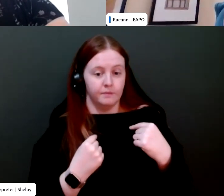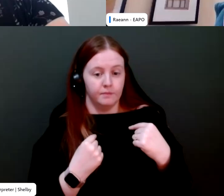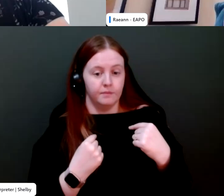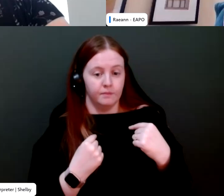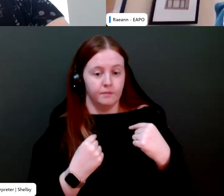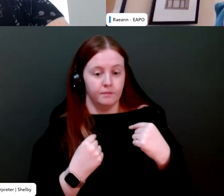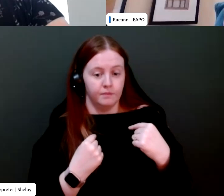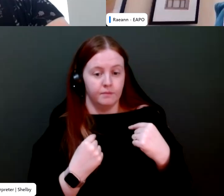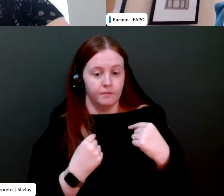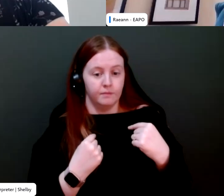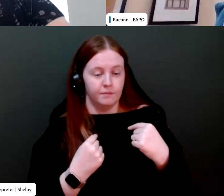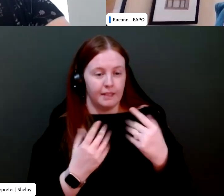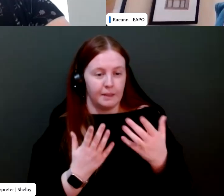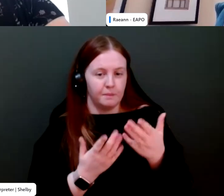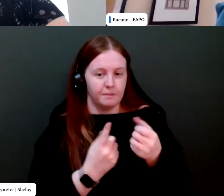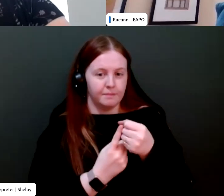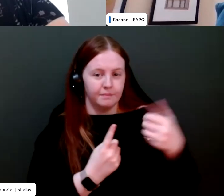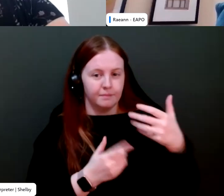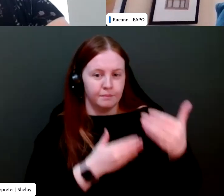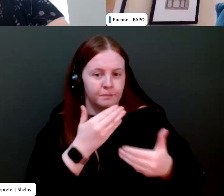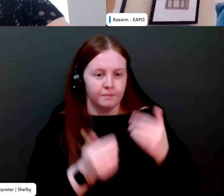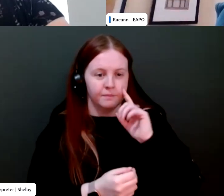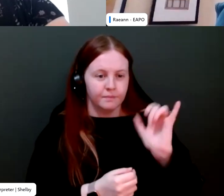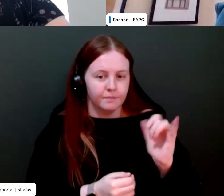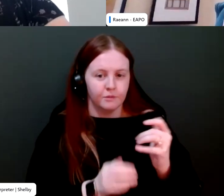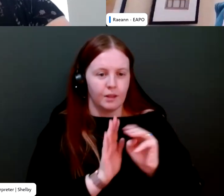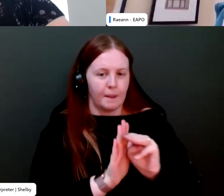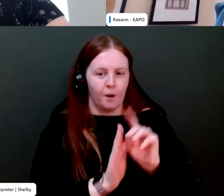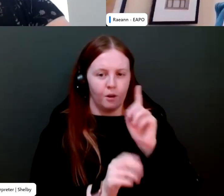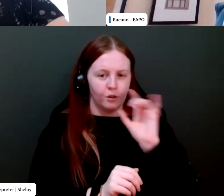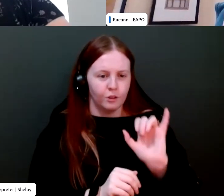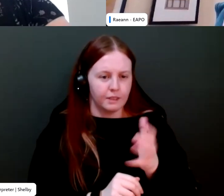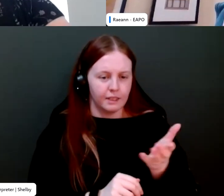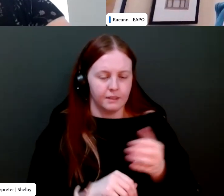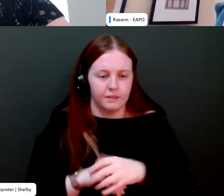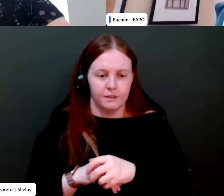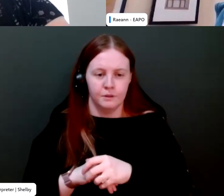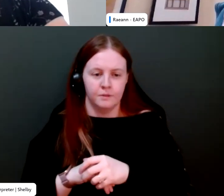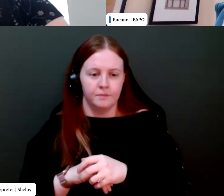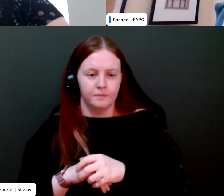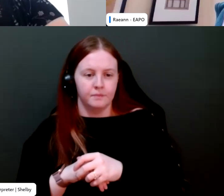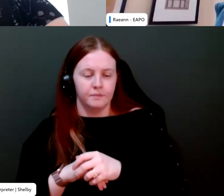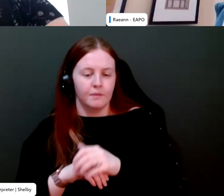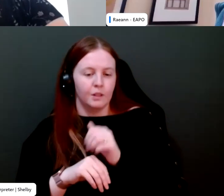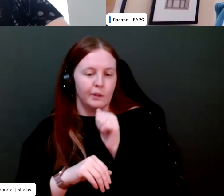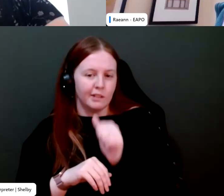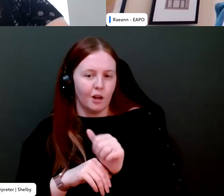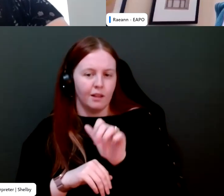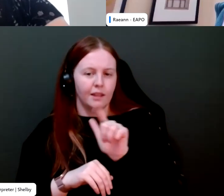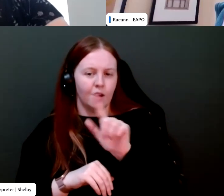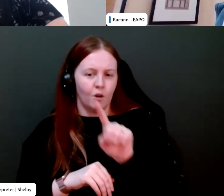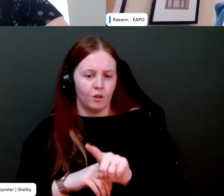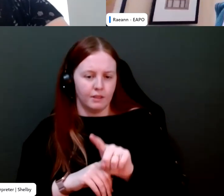just maybe a little bit more about how that process works or that model. So it's not so much like the Alzheimer's Society, it's more